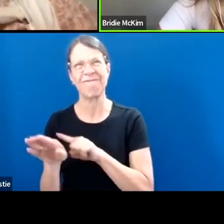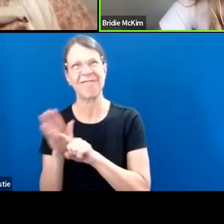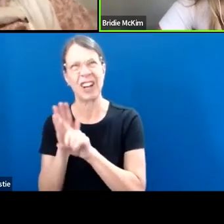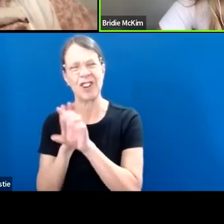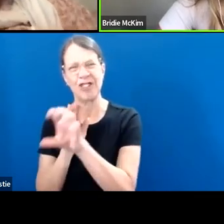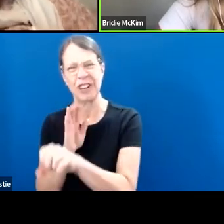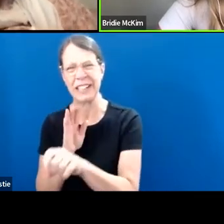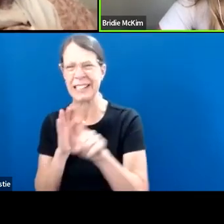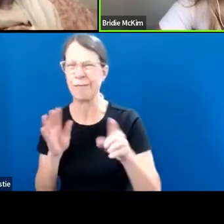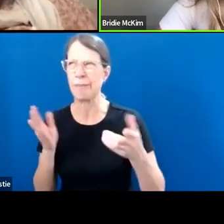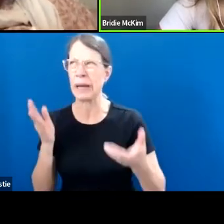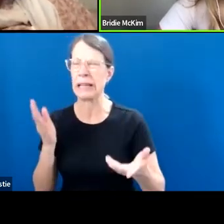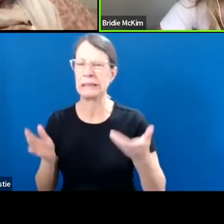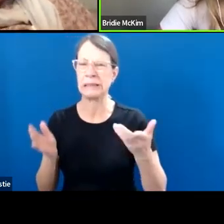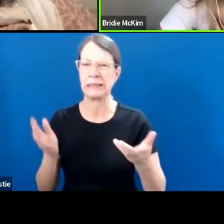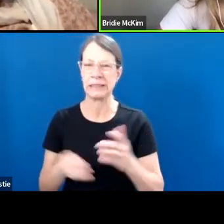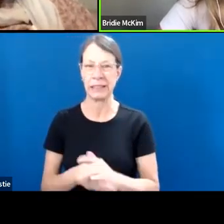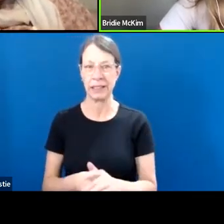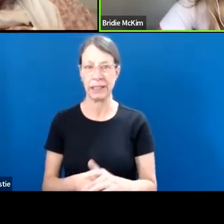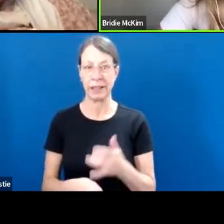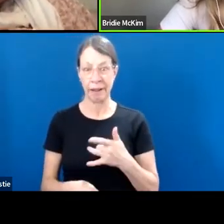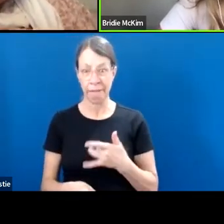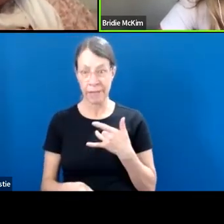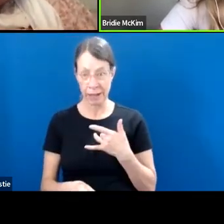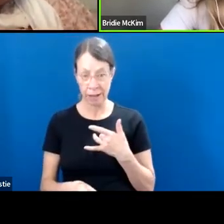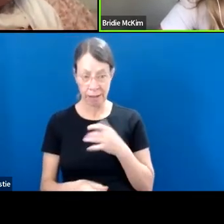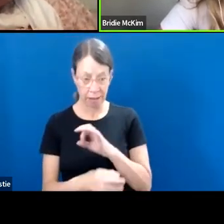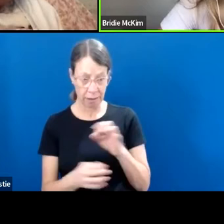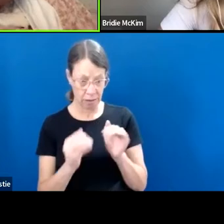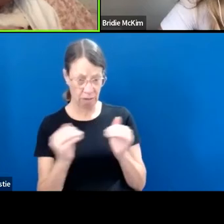feel the injustice of it.